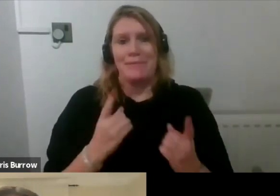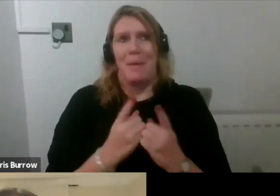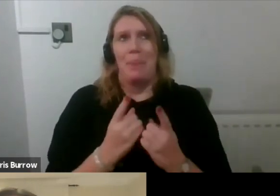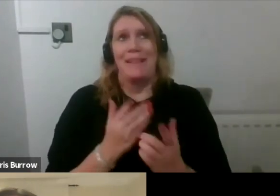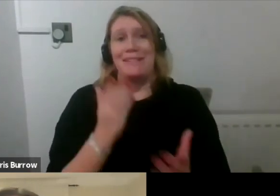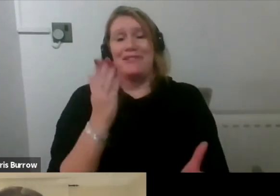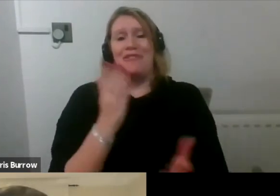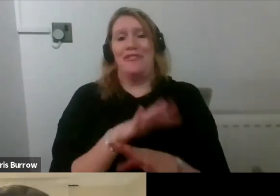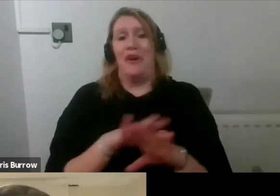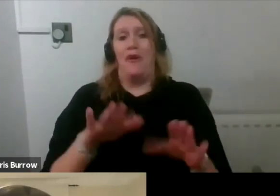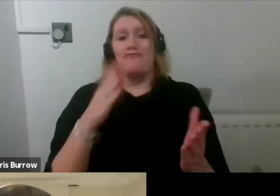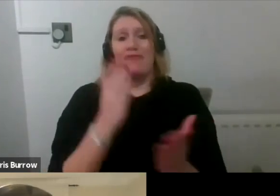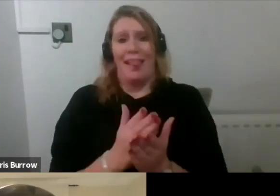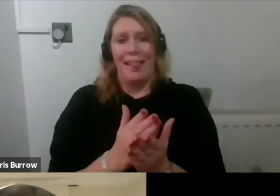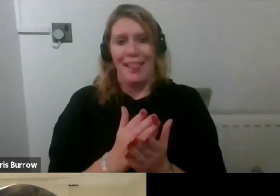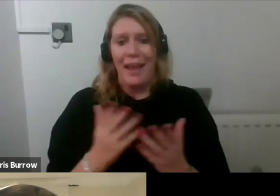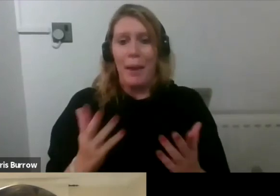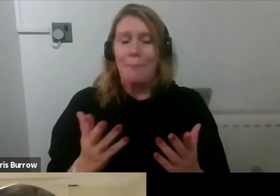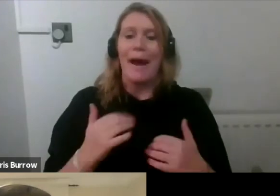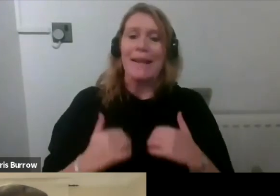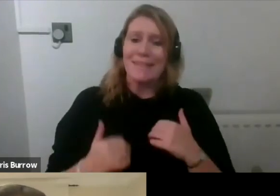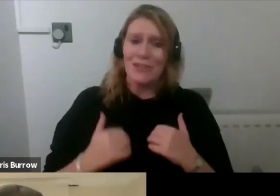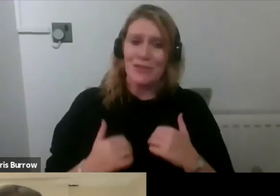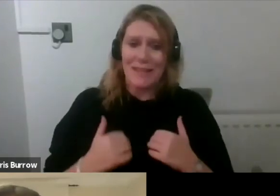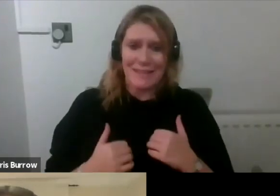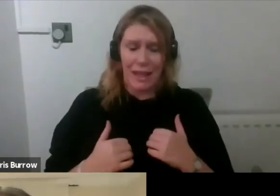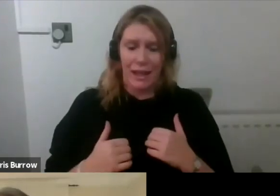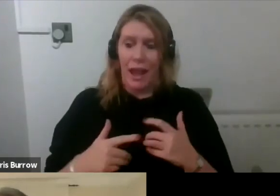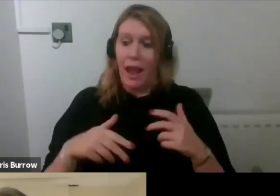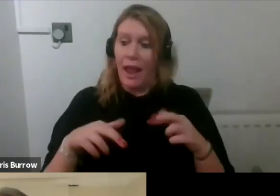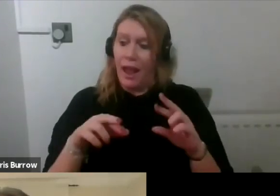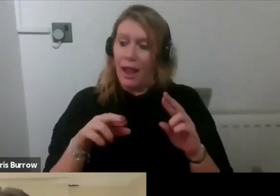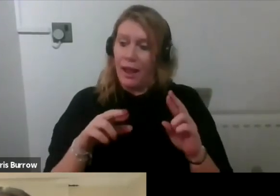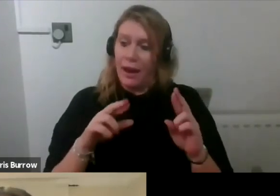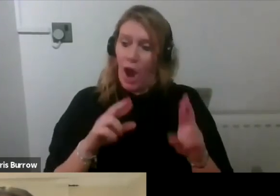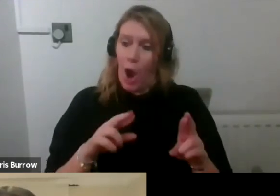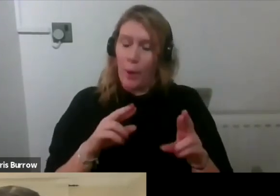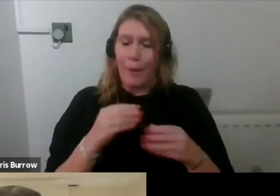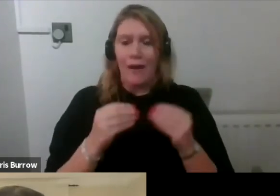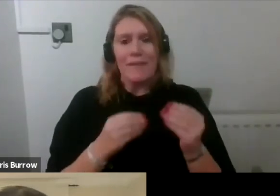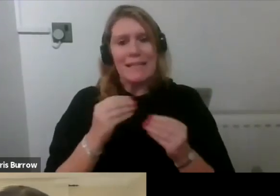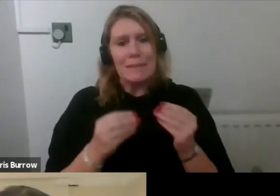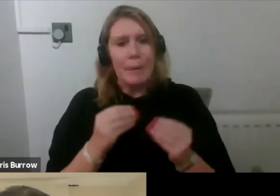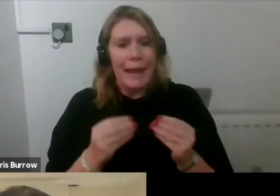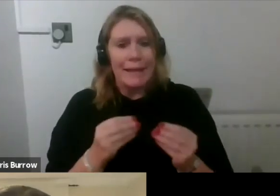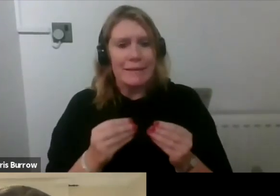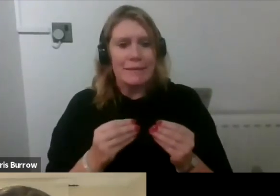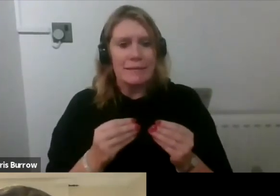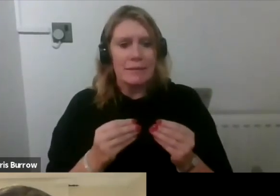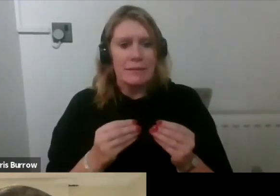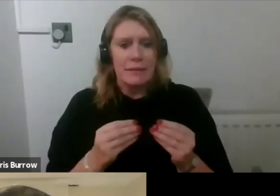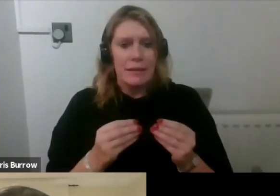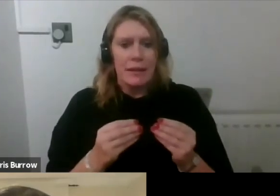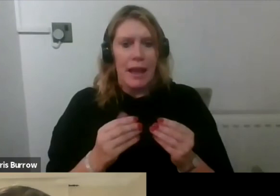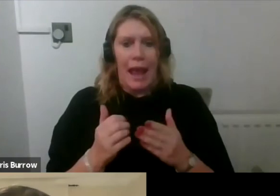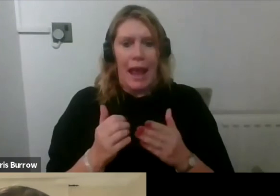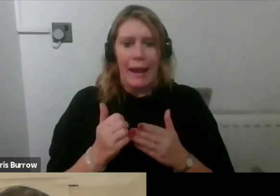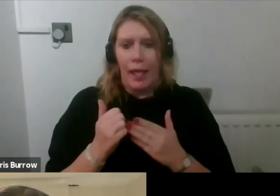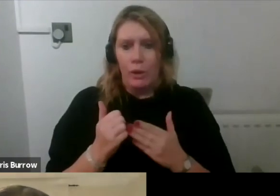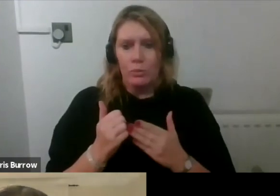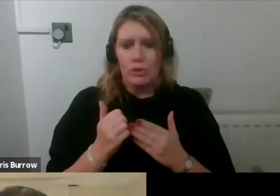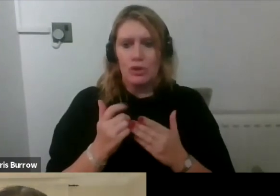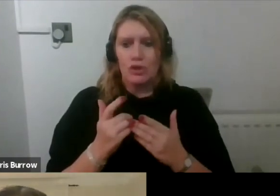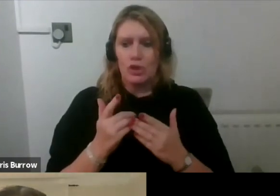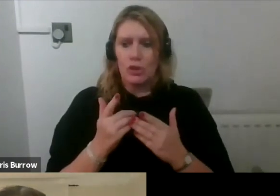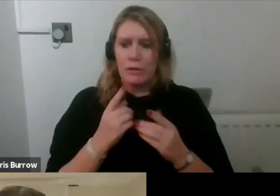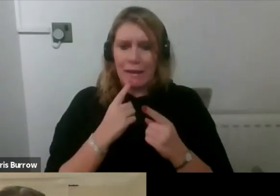is interesting. But I hope I've sort of explained and kind of helped to contextualize it. But for